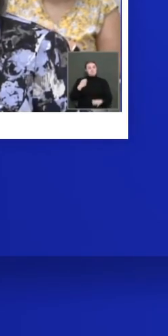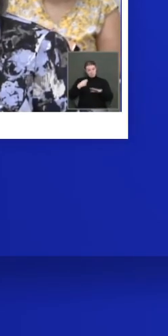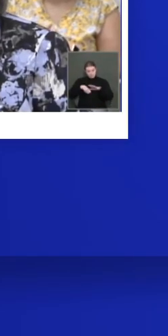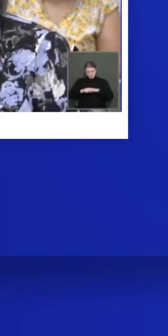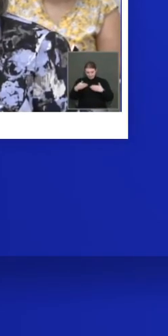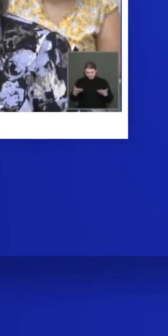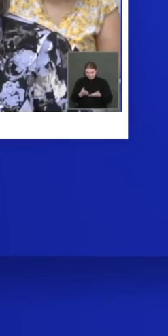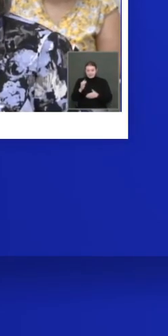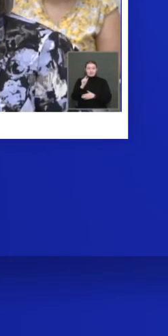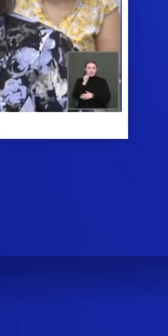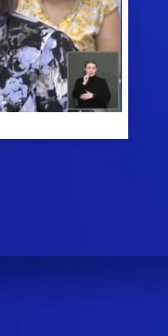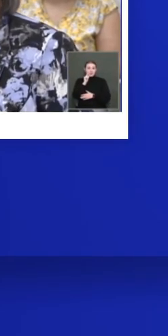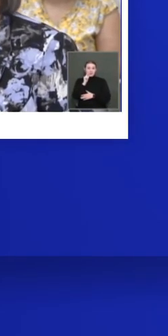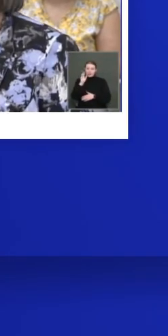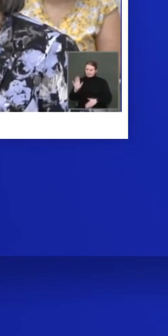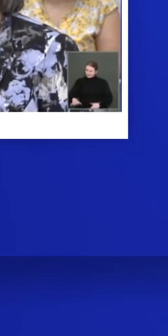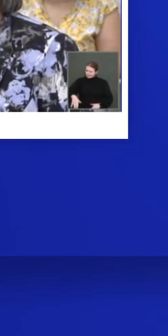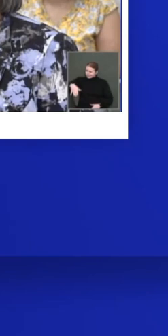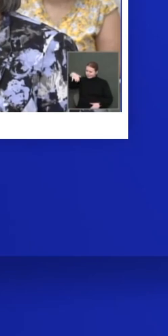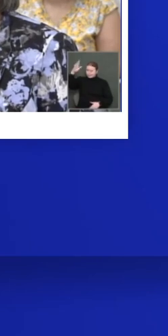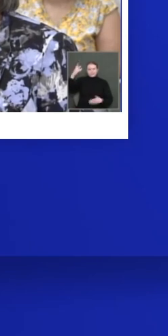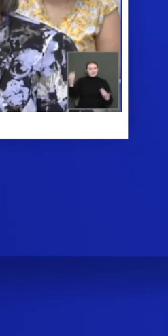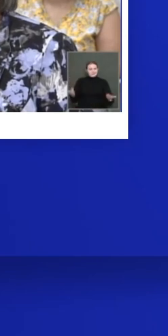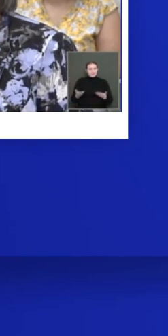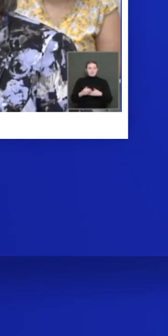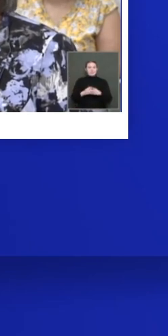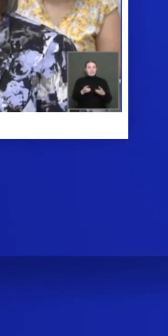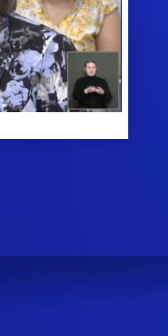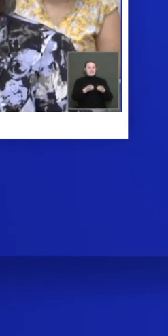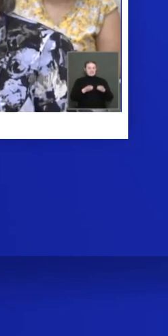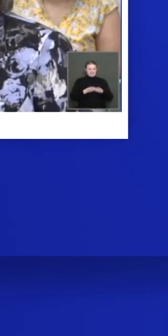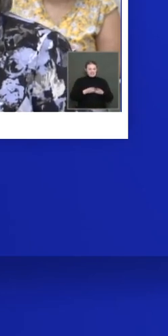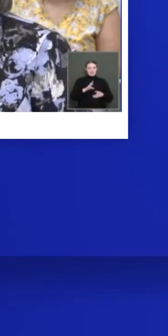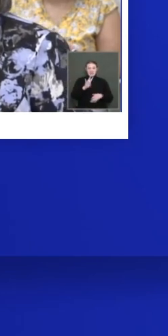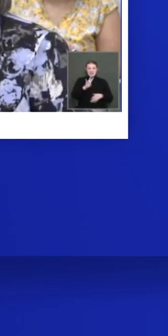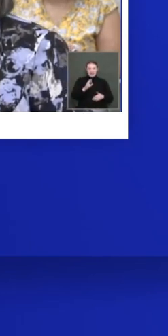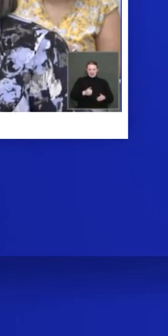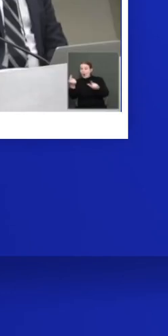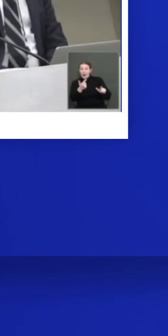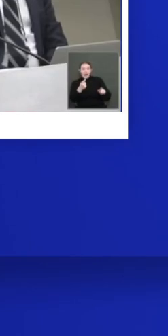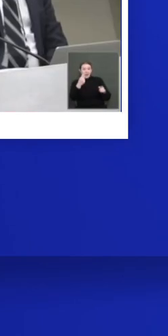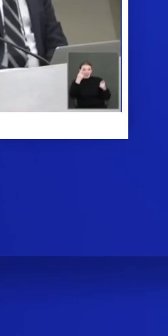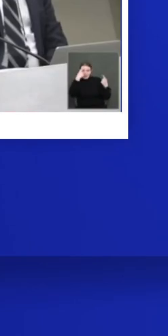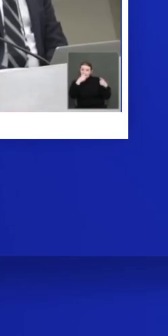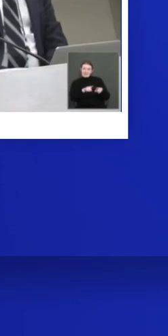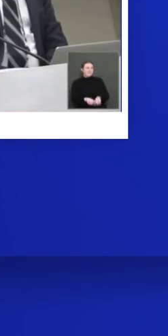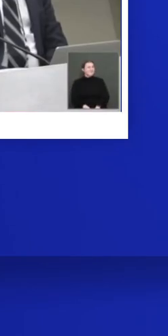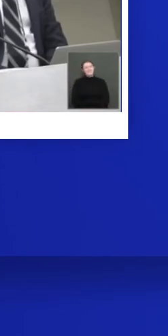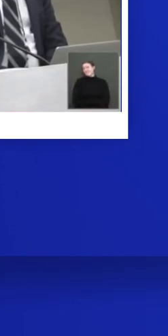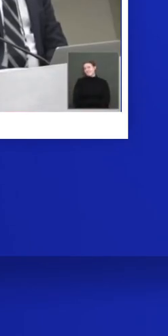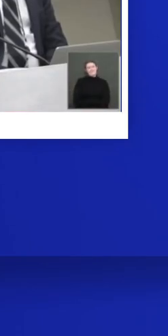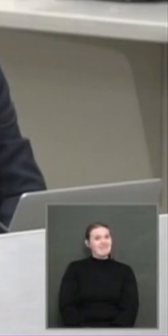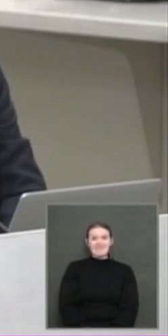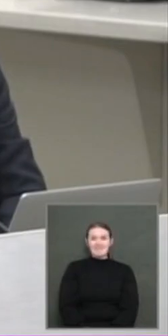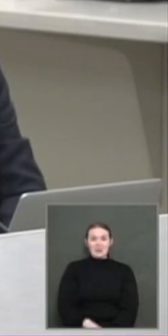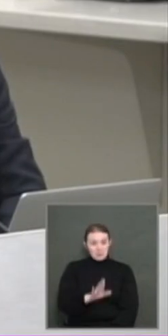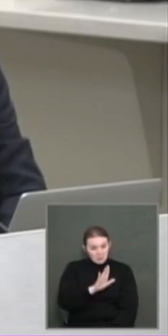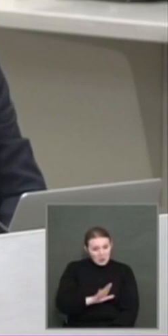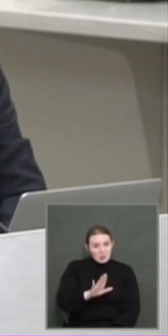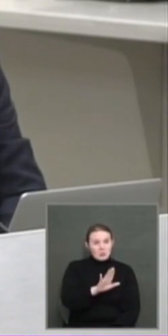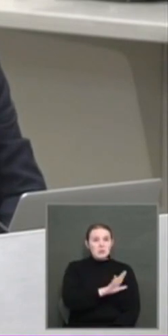Rosie Castro to temporarily represent District 7 until the May election. This is following Ana Sandoval's resignation earlier this